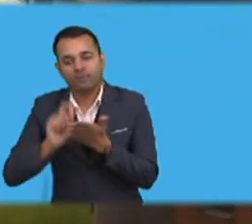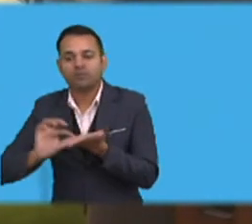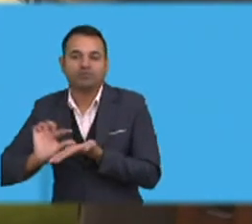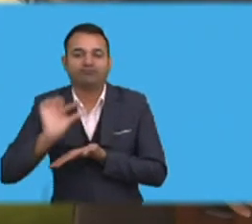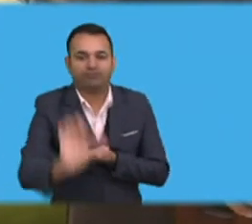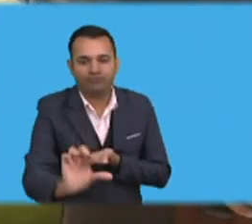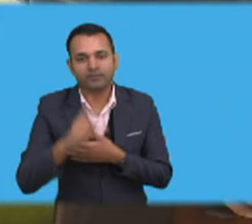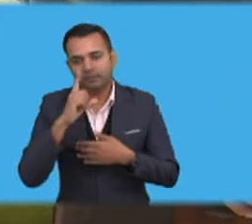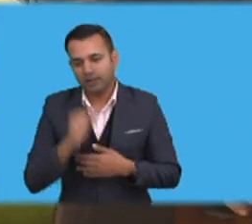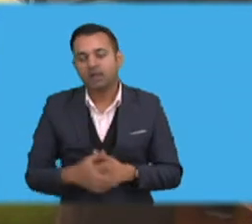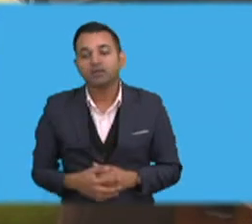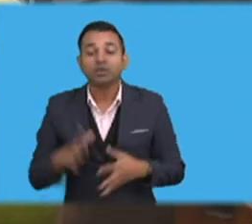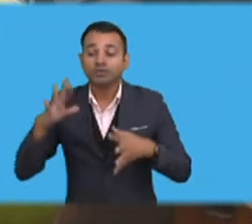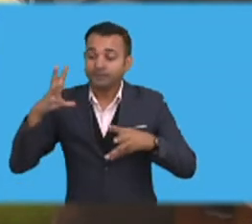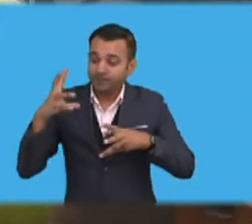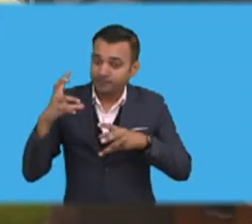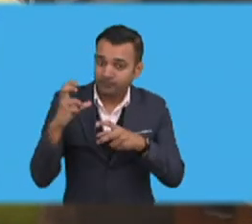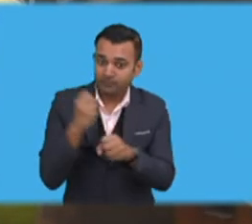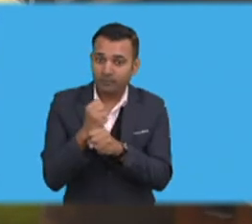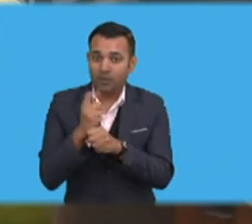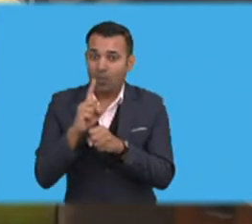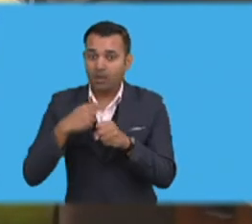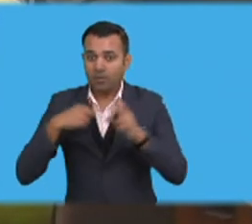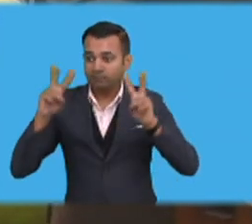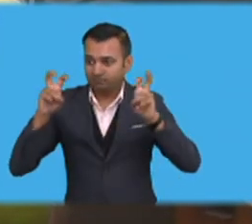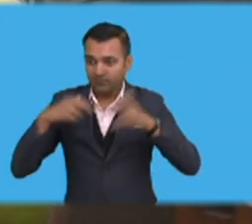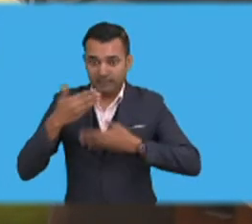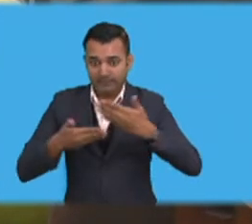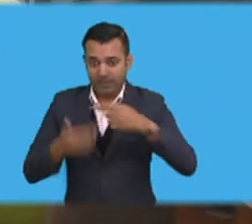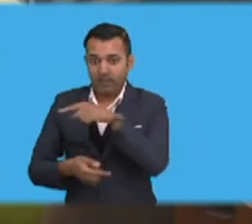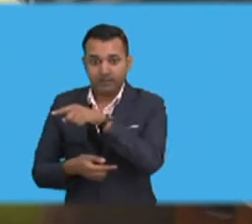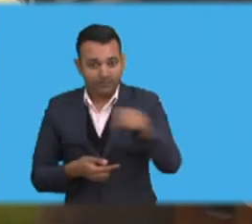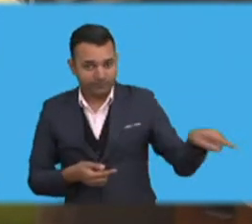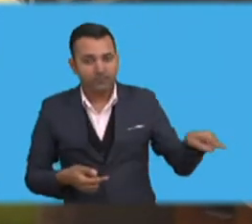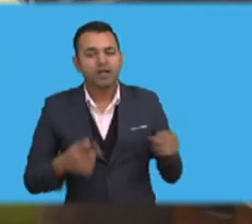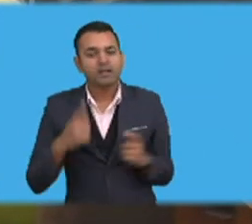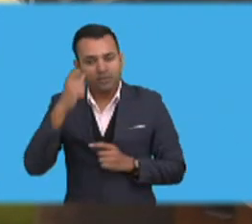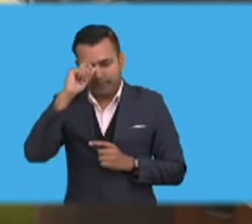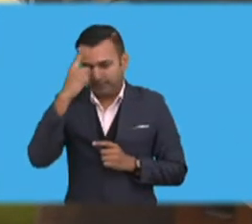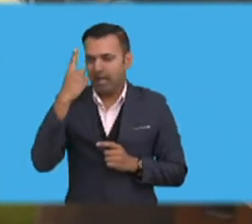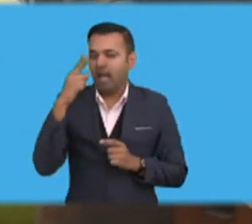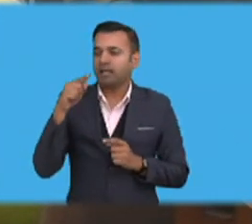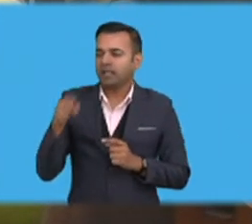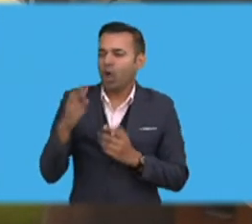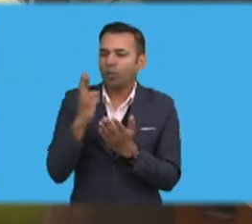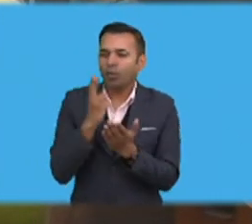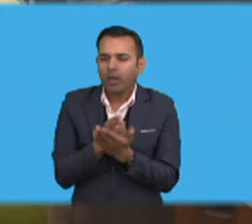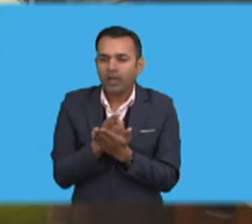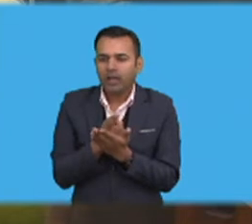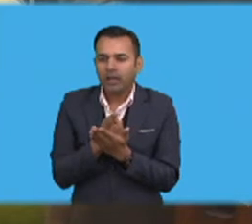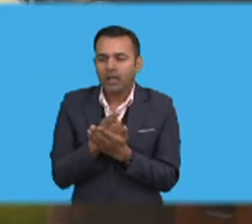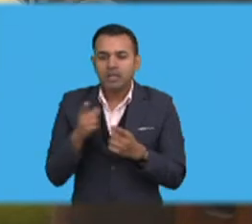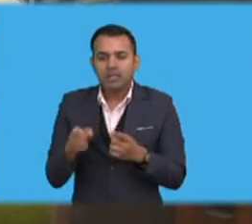Speaker, in concluding, I wish to highlight to honourable members the realization of the tangible benefits brought about by the new compensation